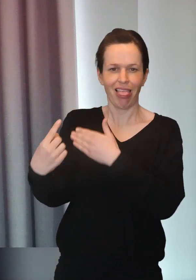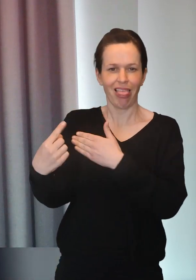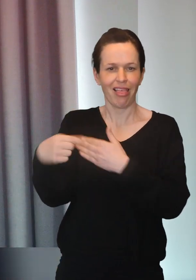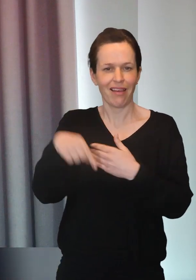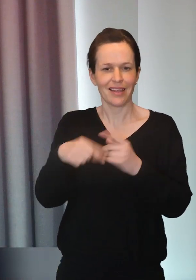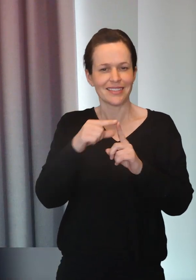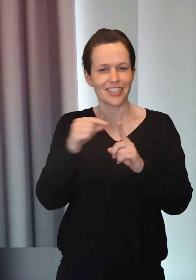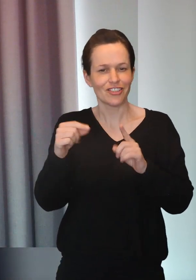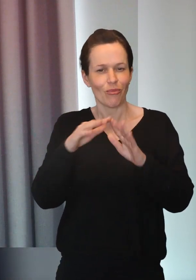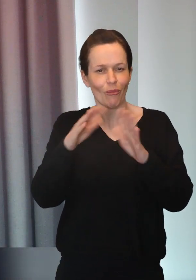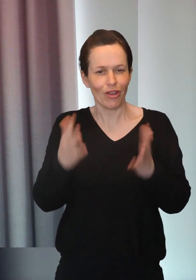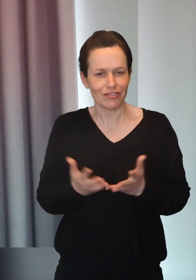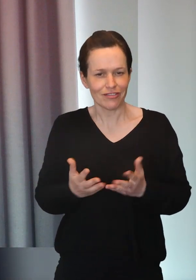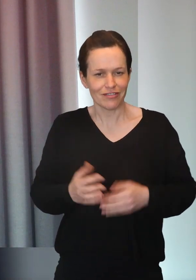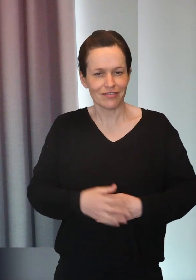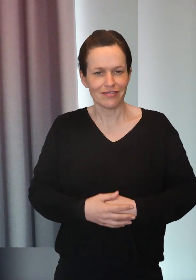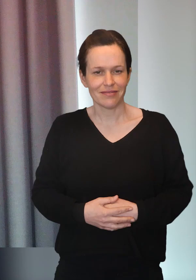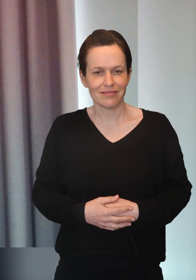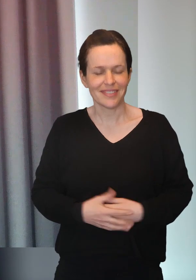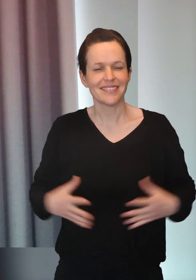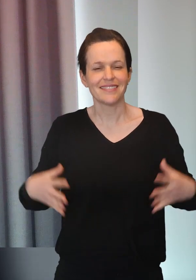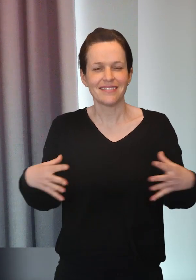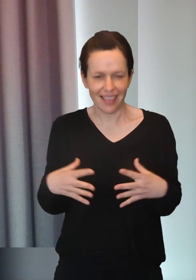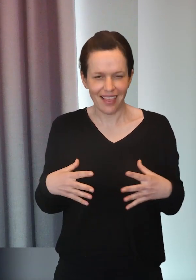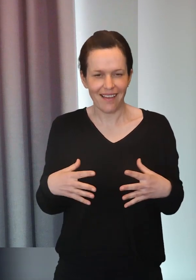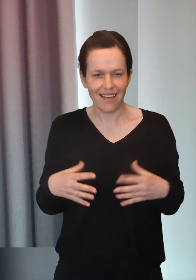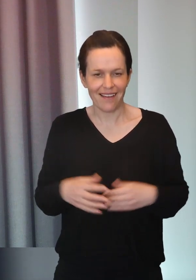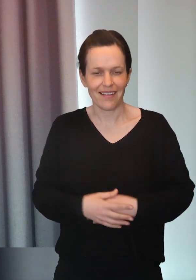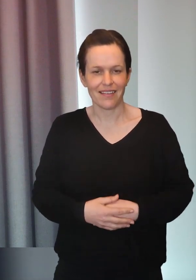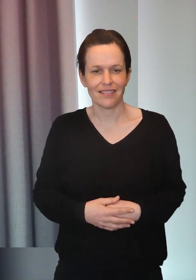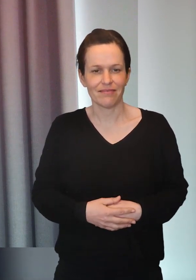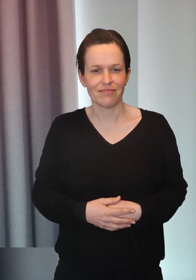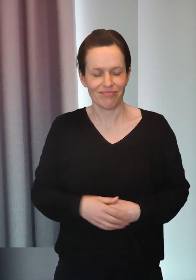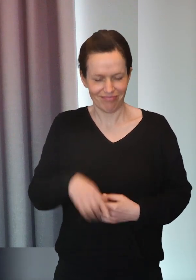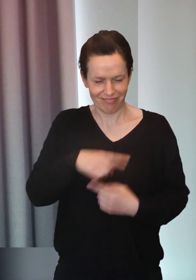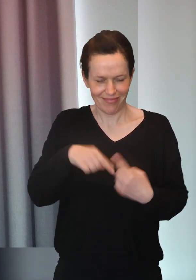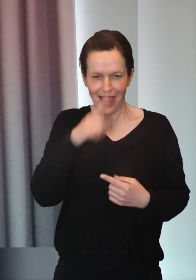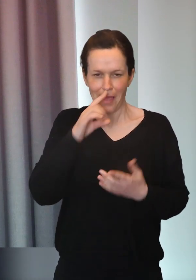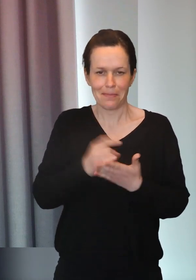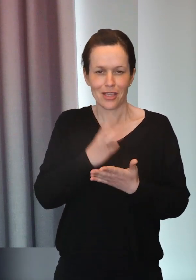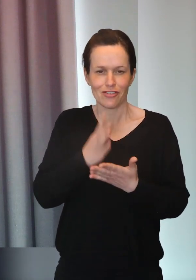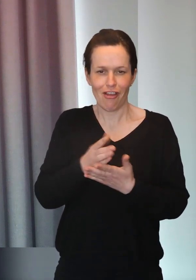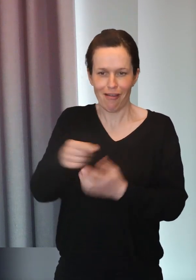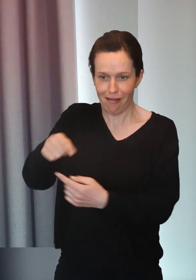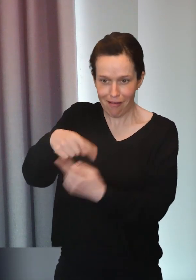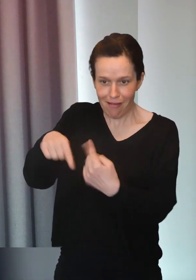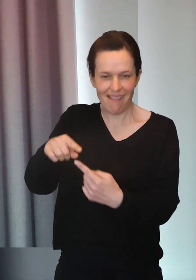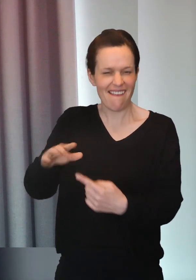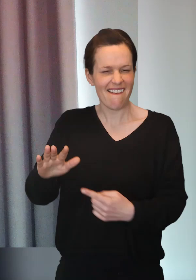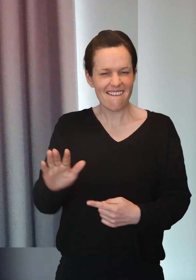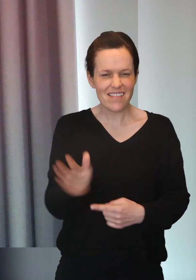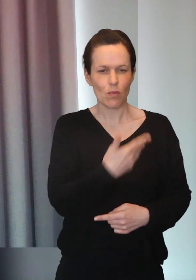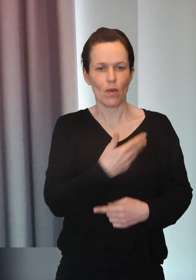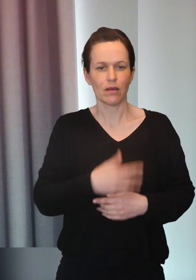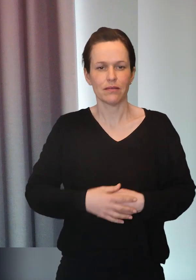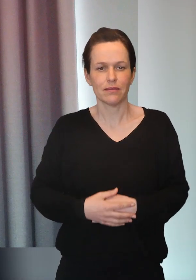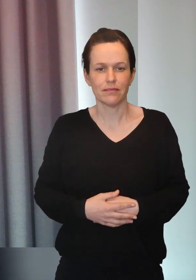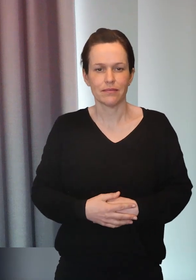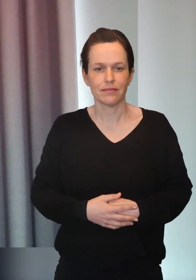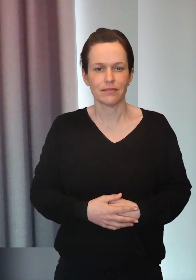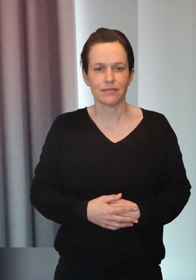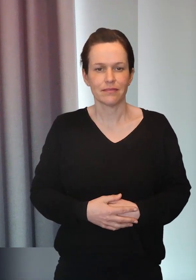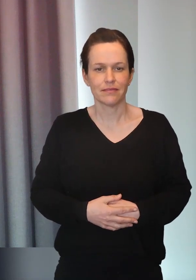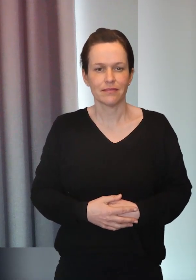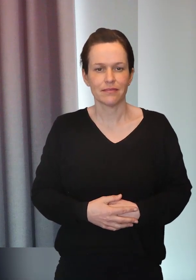Let's make sure that no one is left behind in the digital world. Together, we can make sure